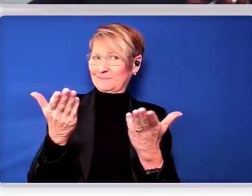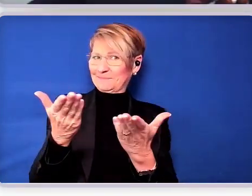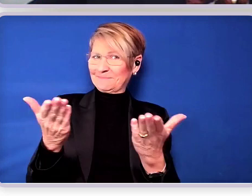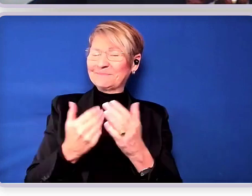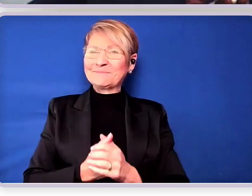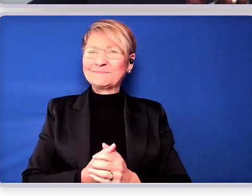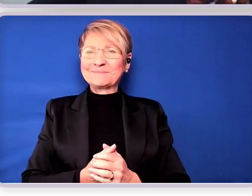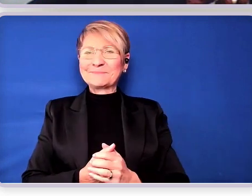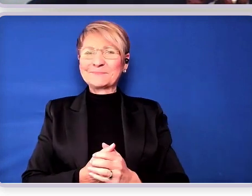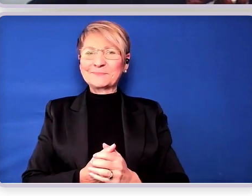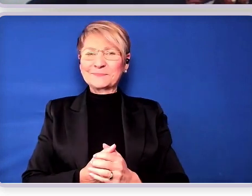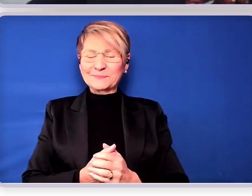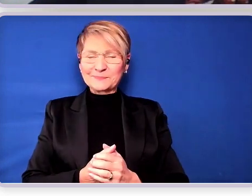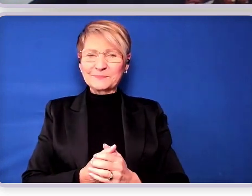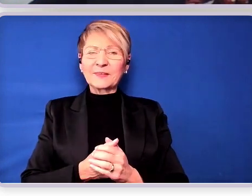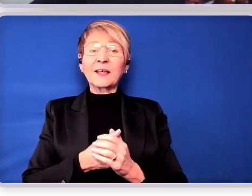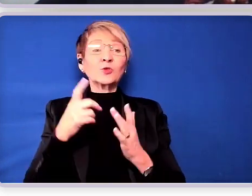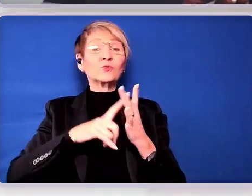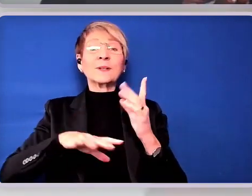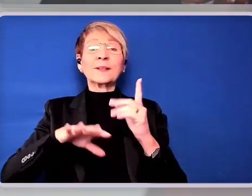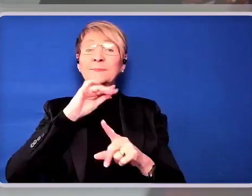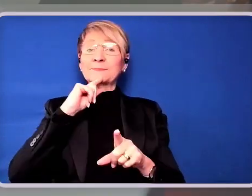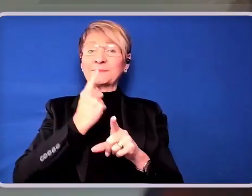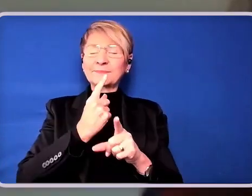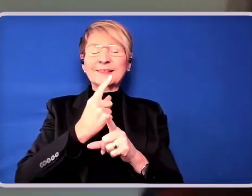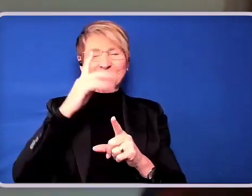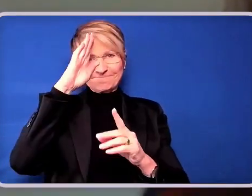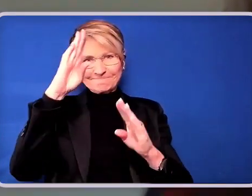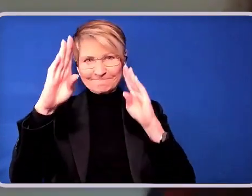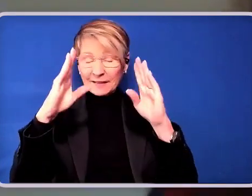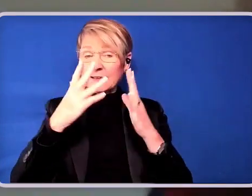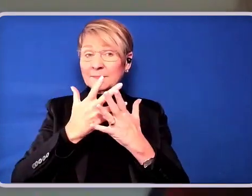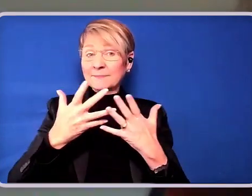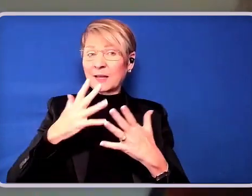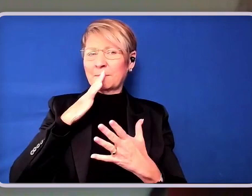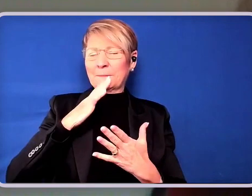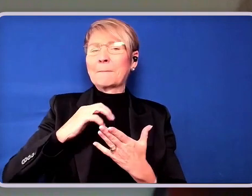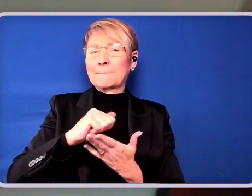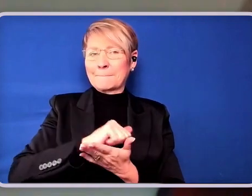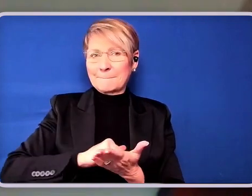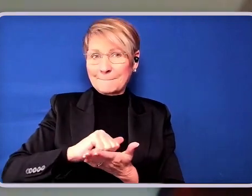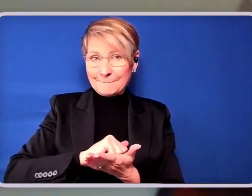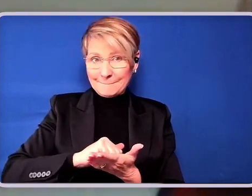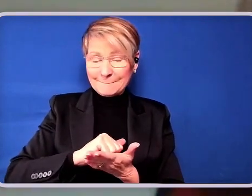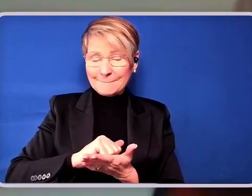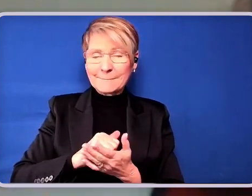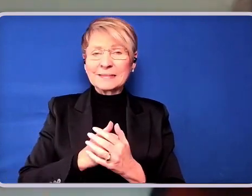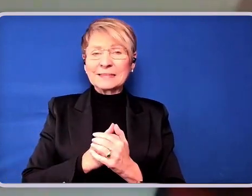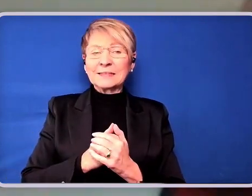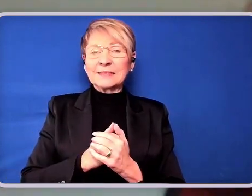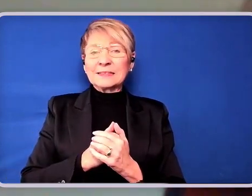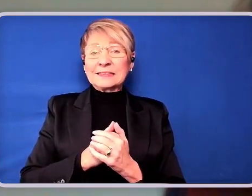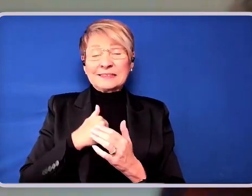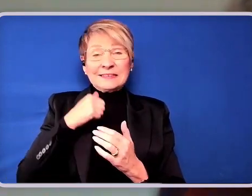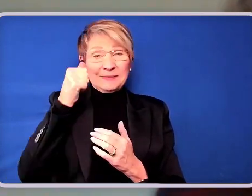Hi, everyone. Apologies from me as well. Look, for those of you who have to leave